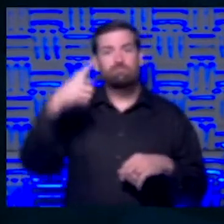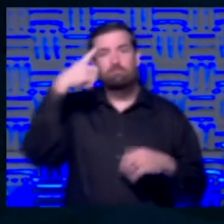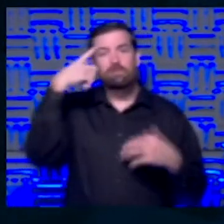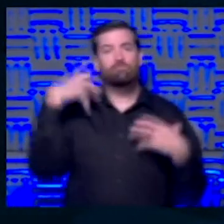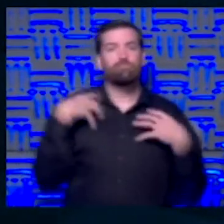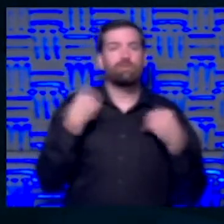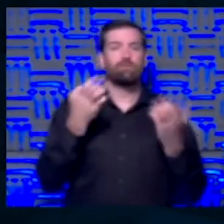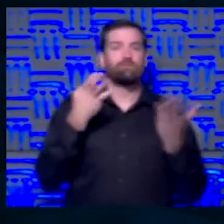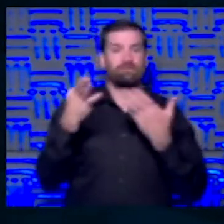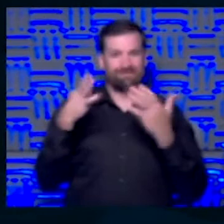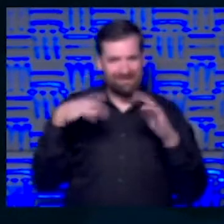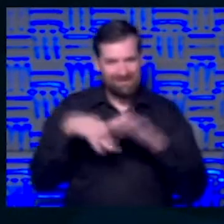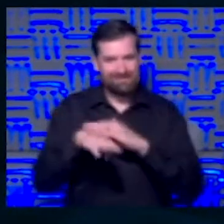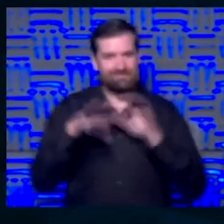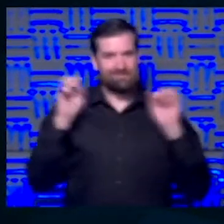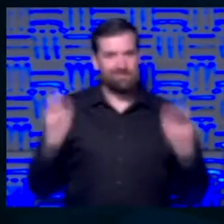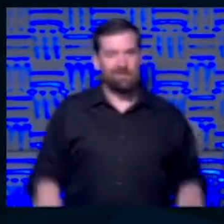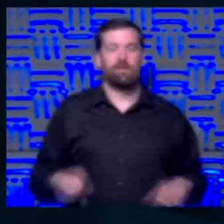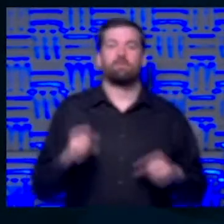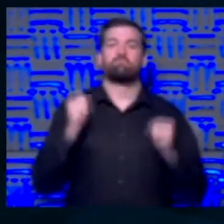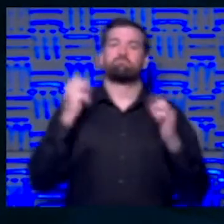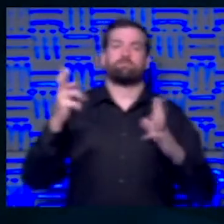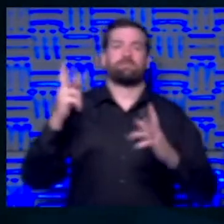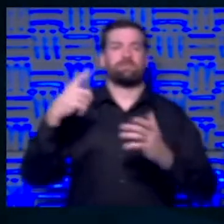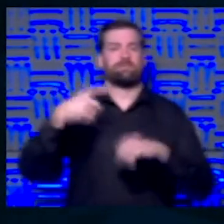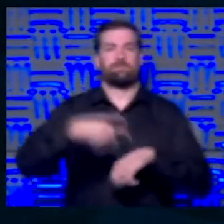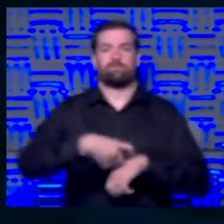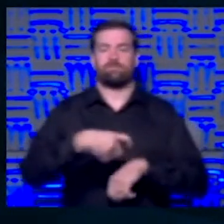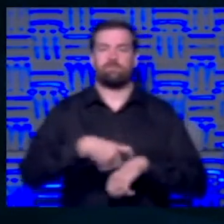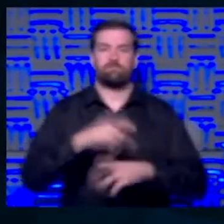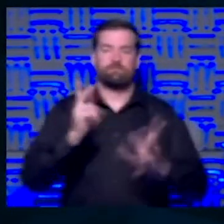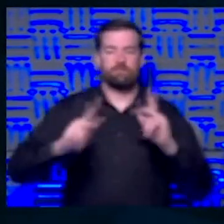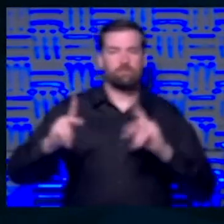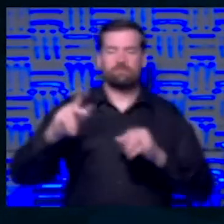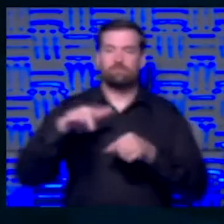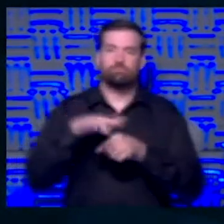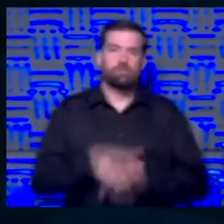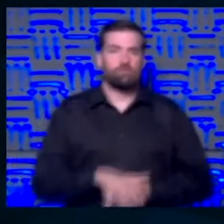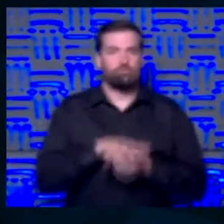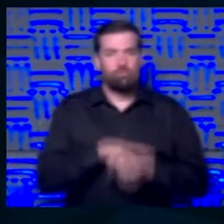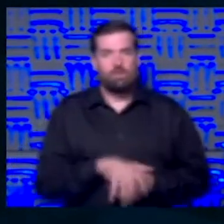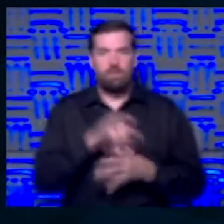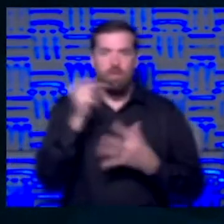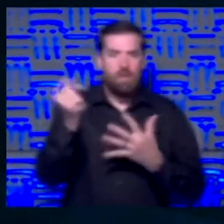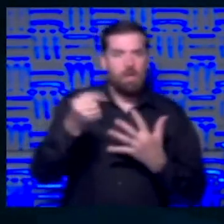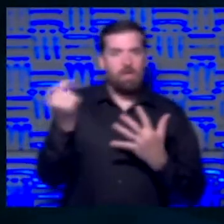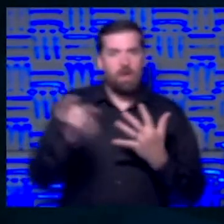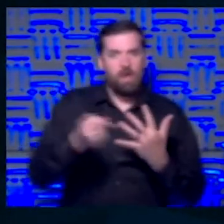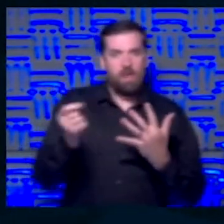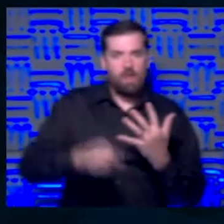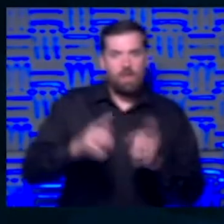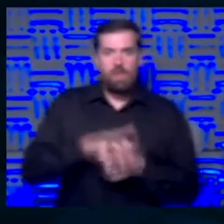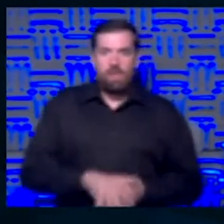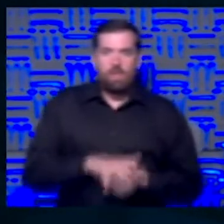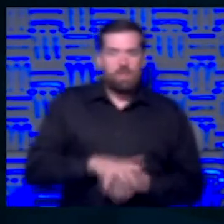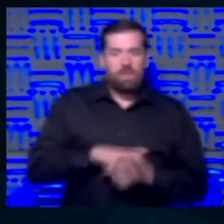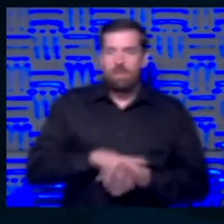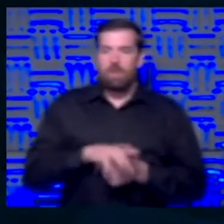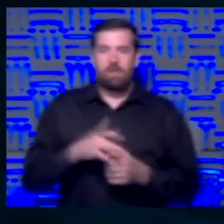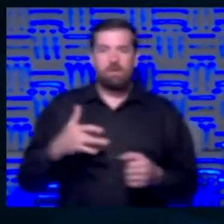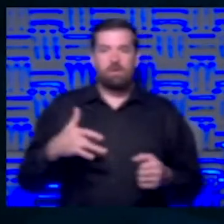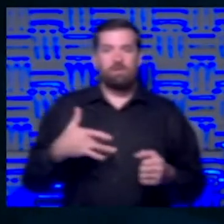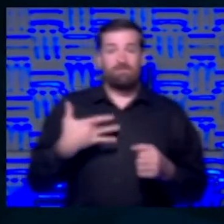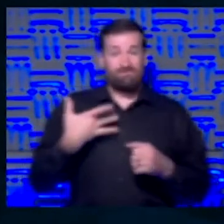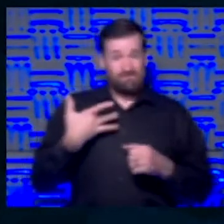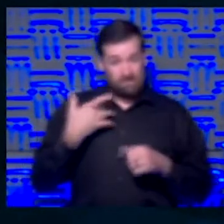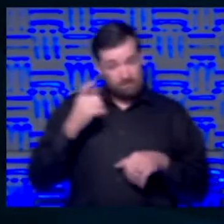services. Lots of times people are dealing with so many stressors in their lives that they're not necessarily doing the checkups that they